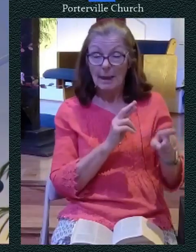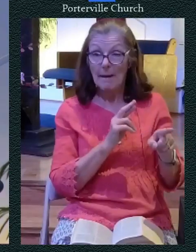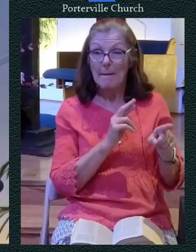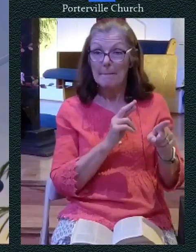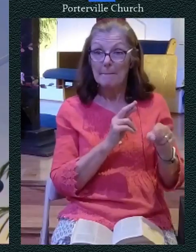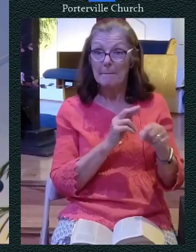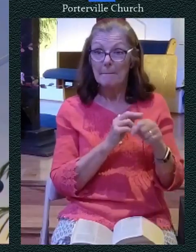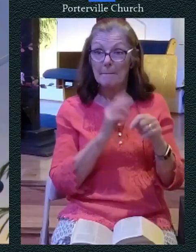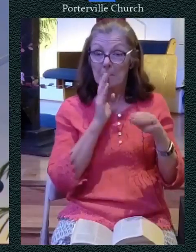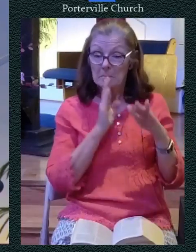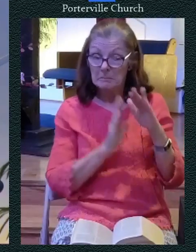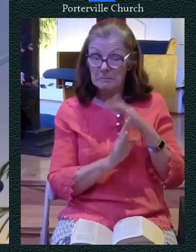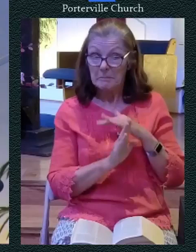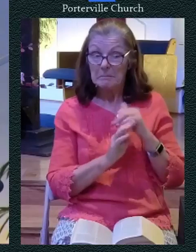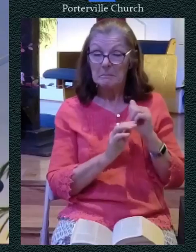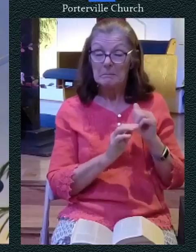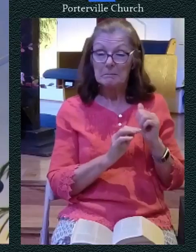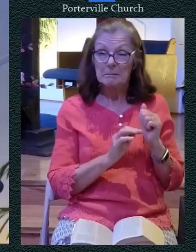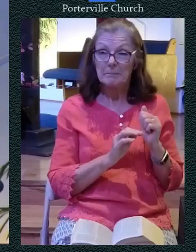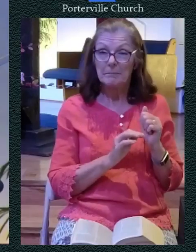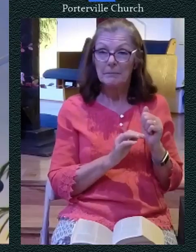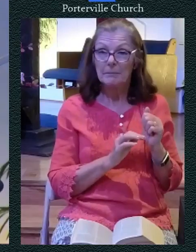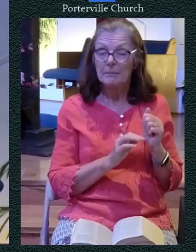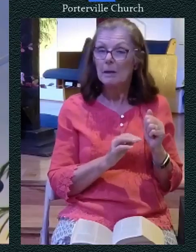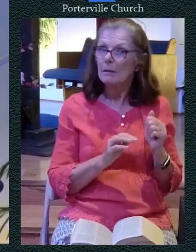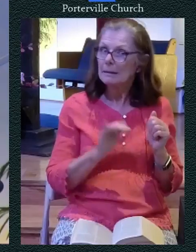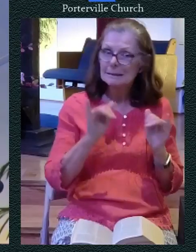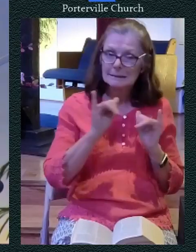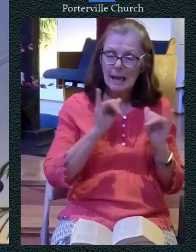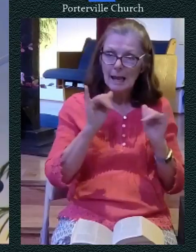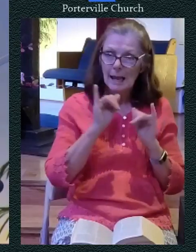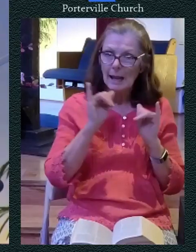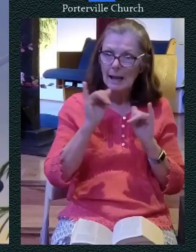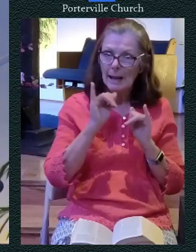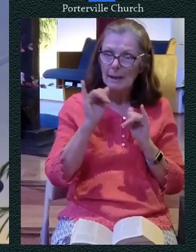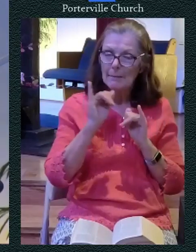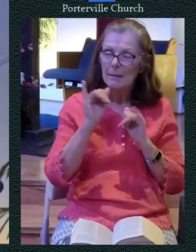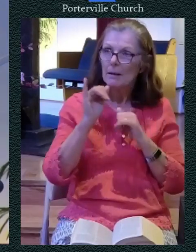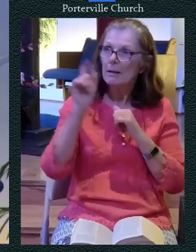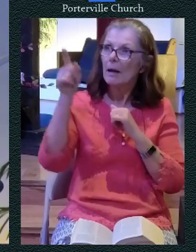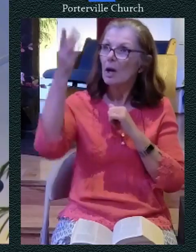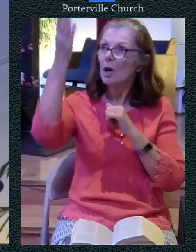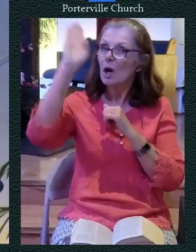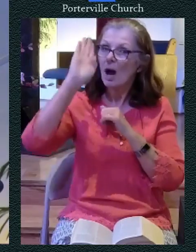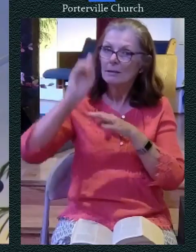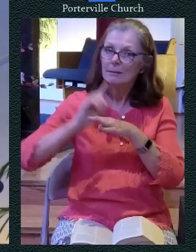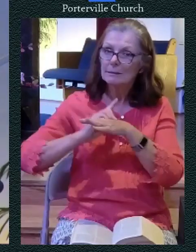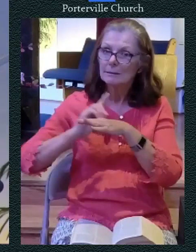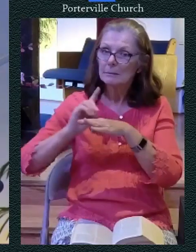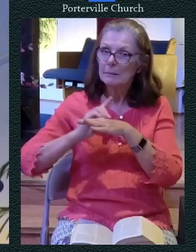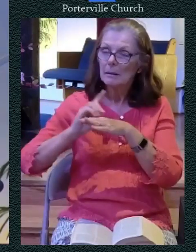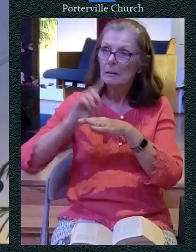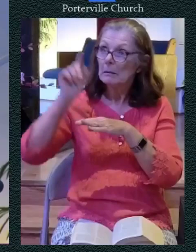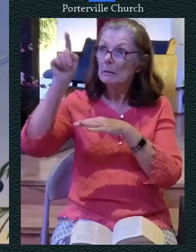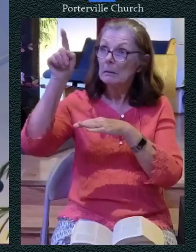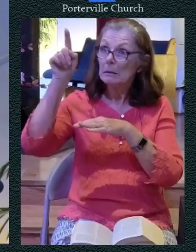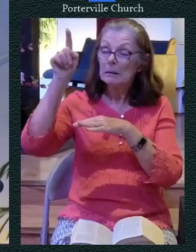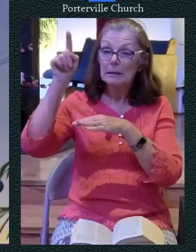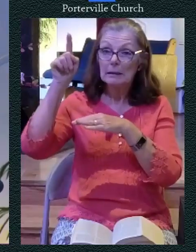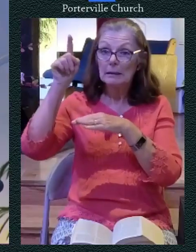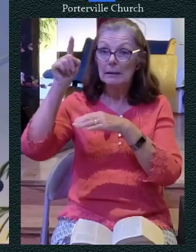humility that comes in. Shall we not much rather be subject to the Father of spirits and